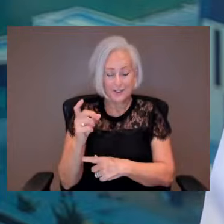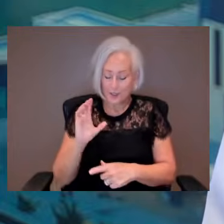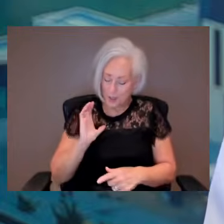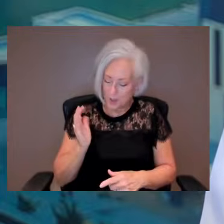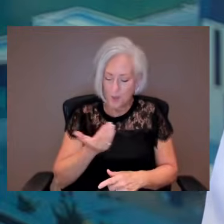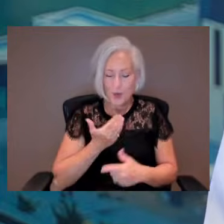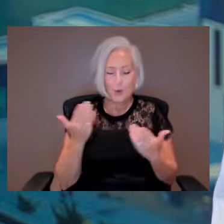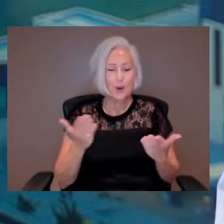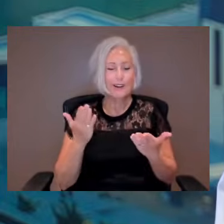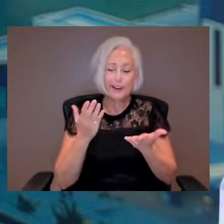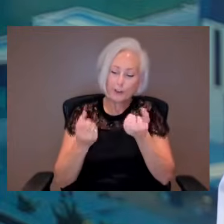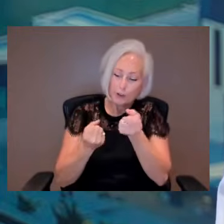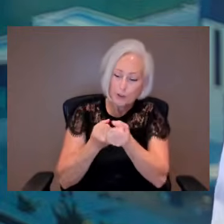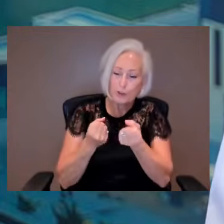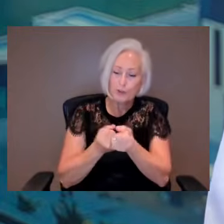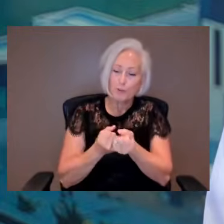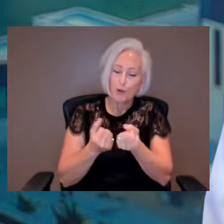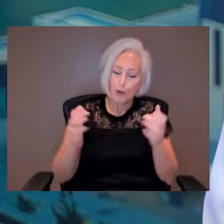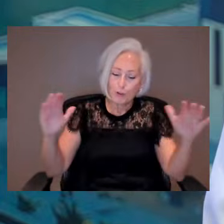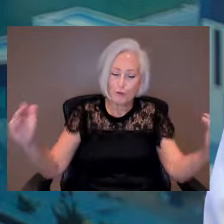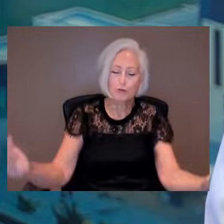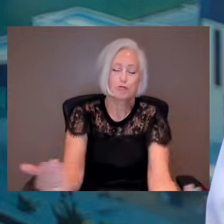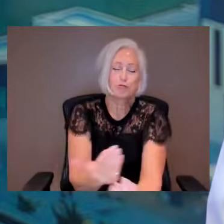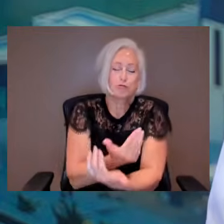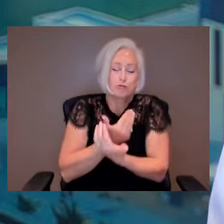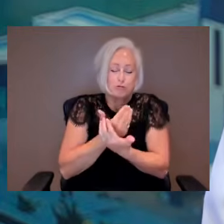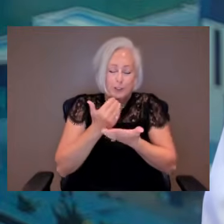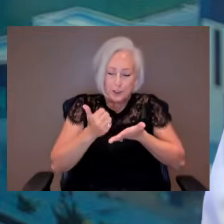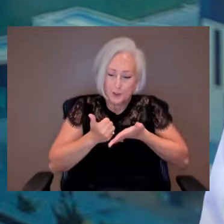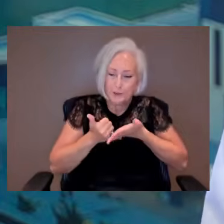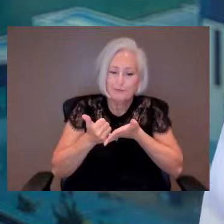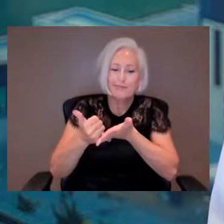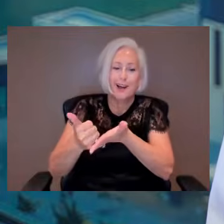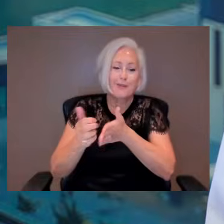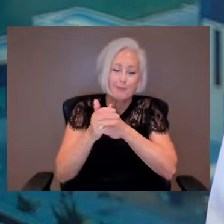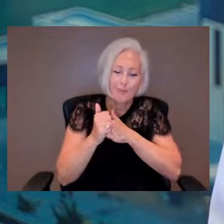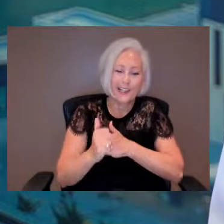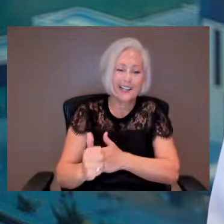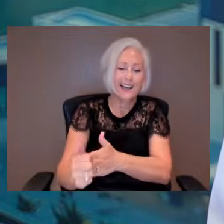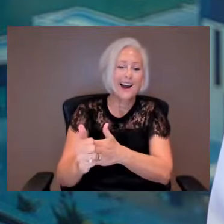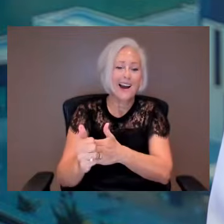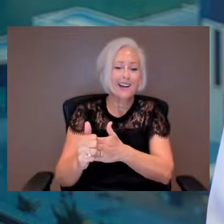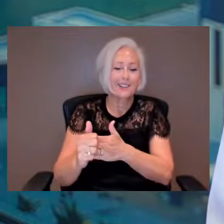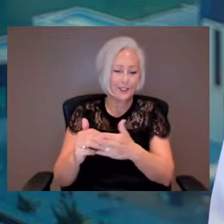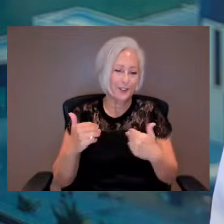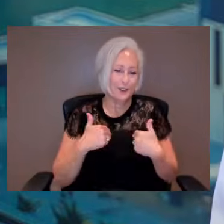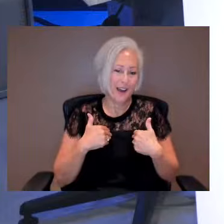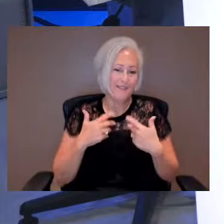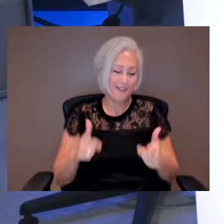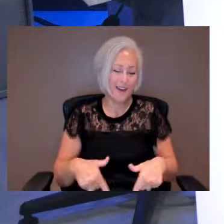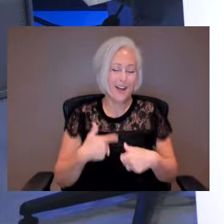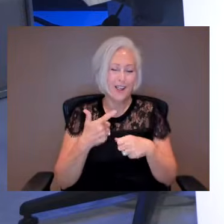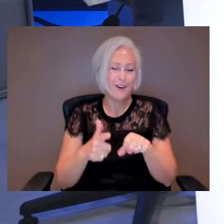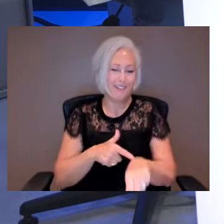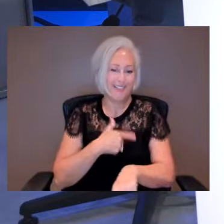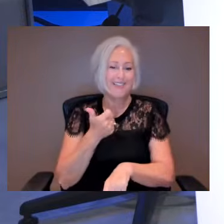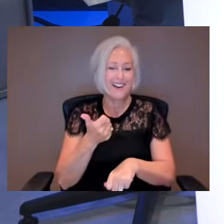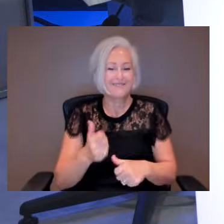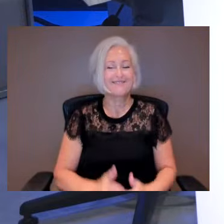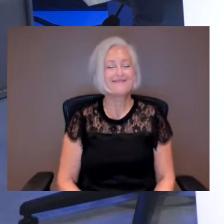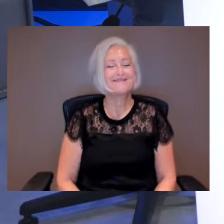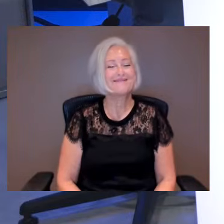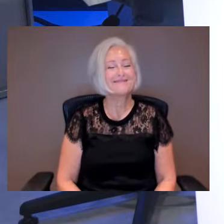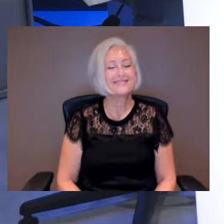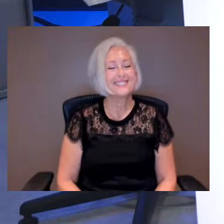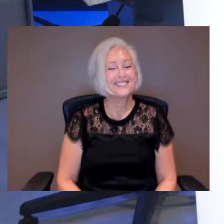and help shepherd them to a better, longer life. And I think that he illustrates that so beautifully. Docs, thanks so much for your